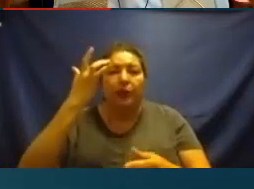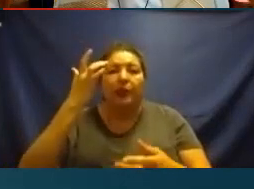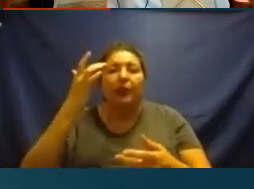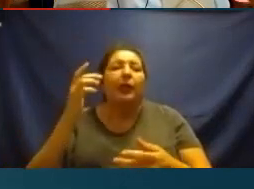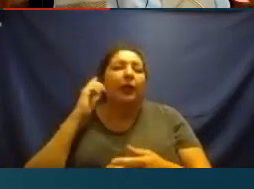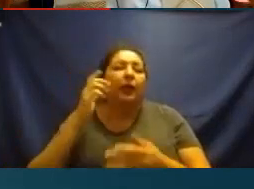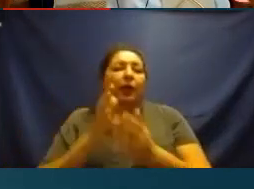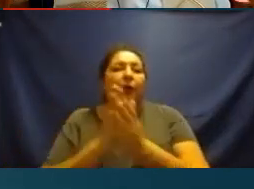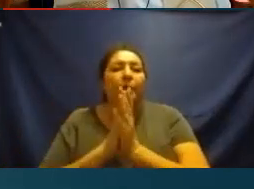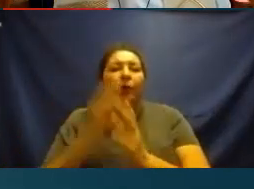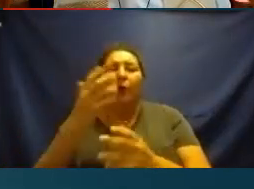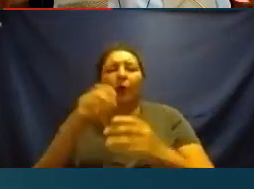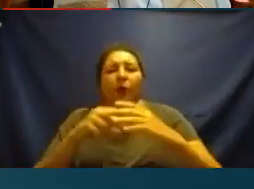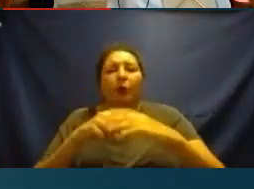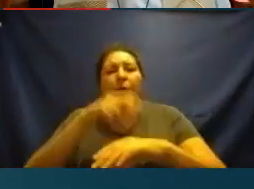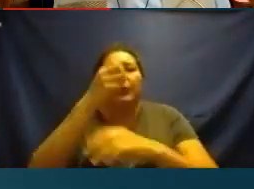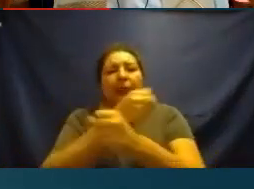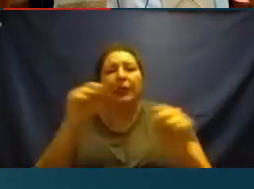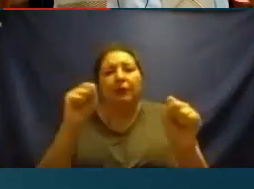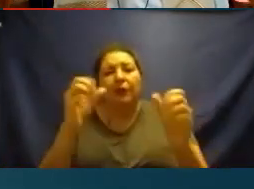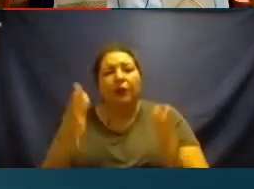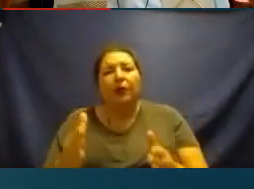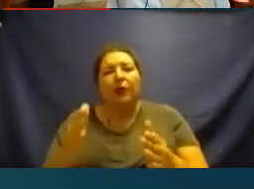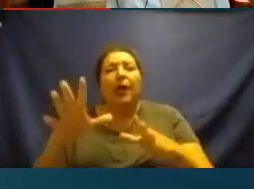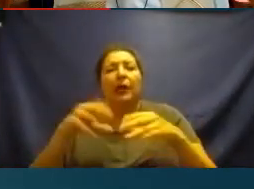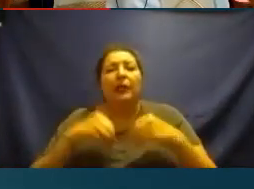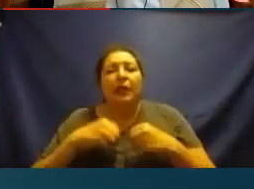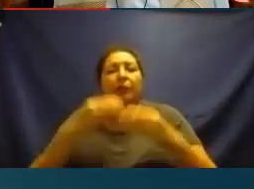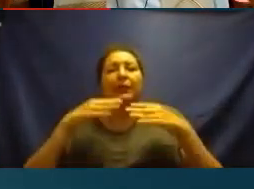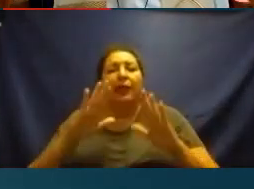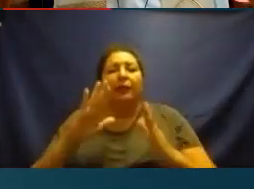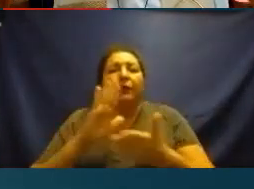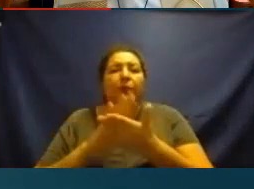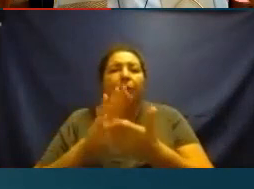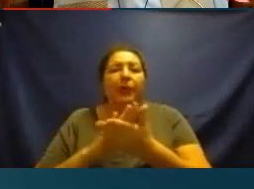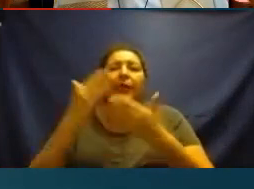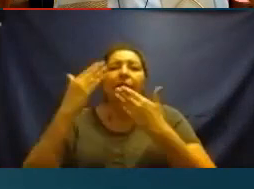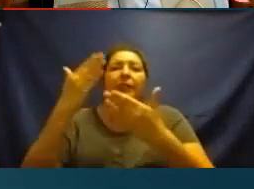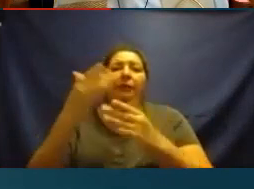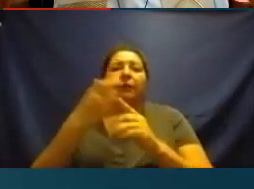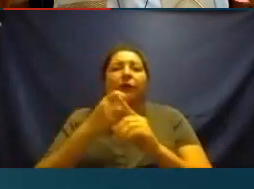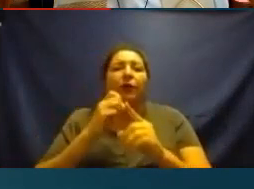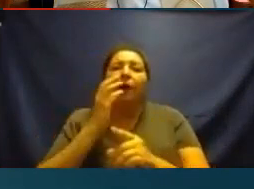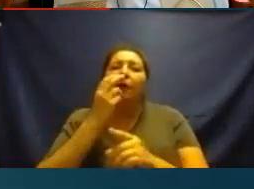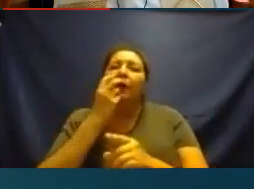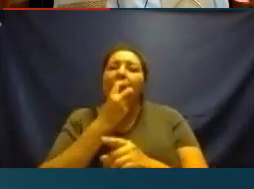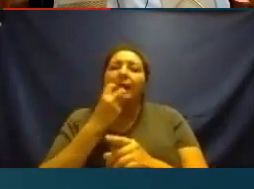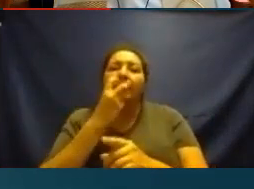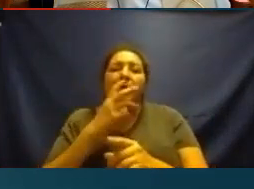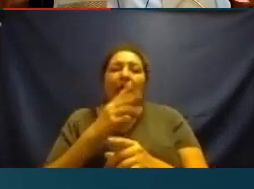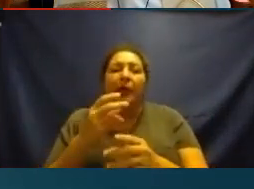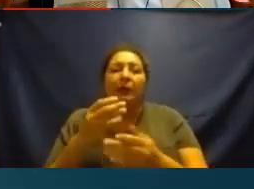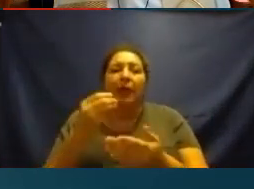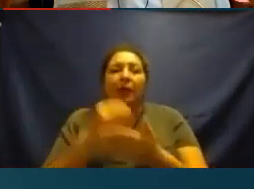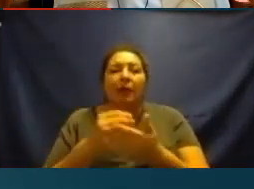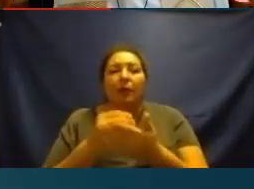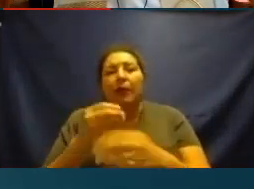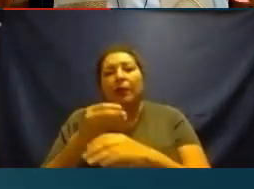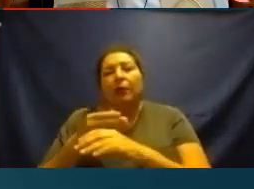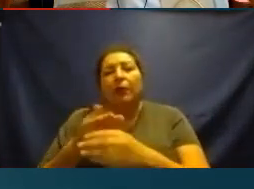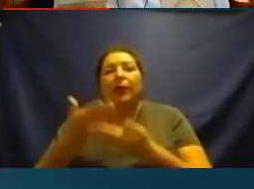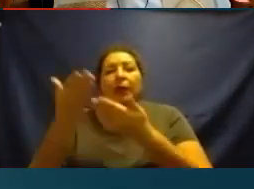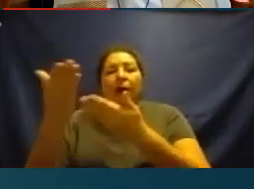O risen Savior, accept the sacrifice of praise and thanksgiving from our lips, and the tithes and offerings we bring this